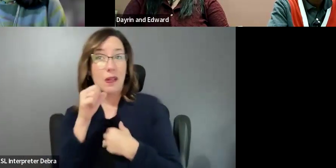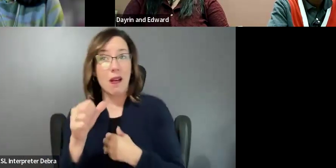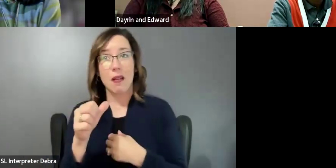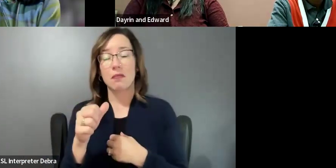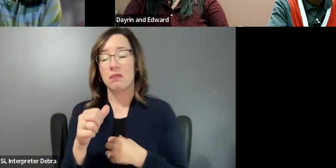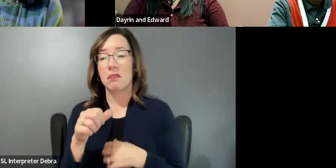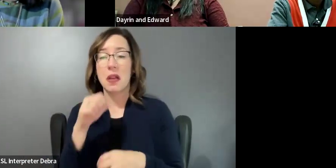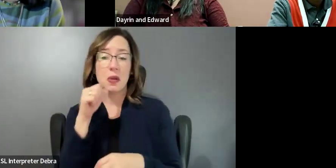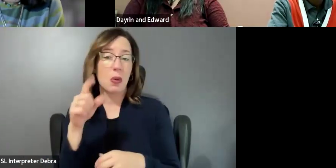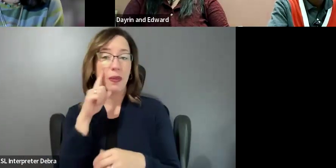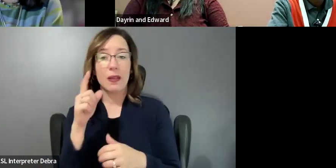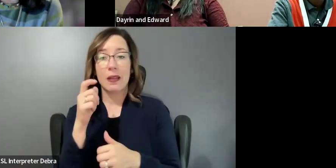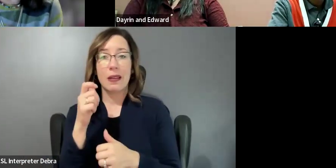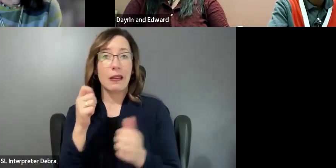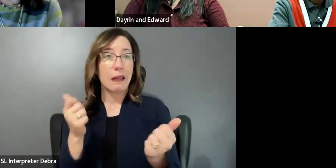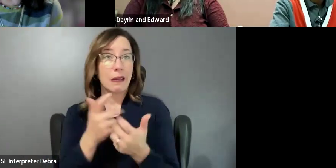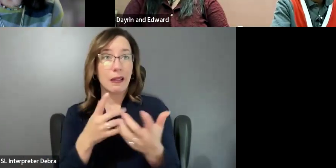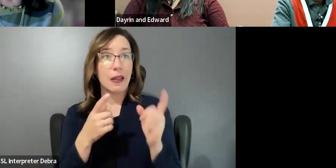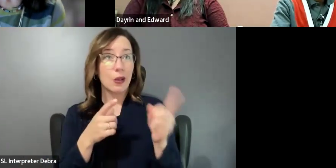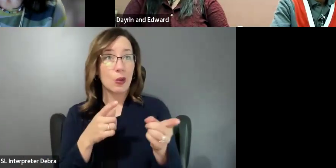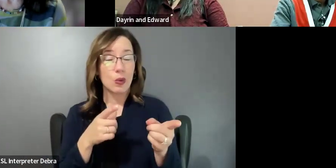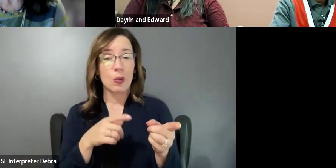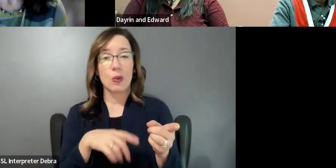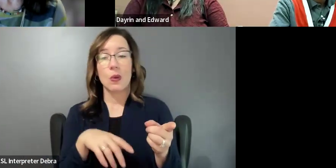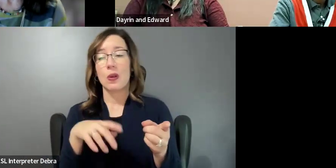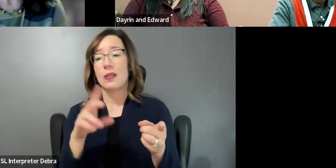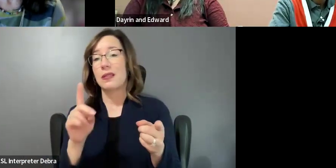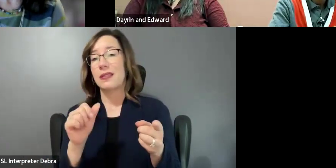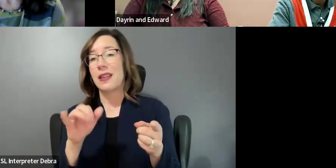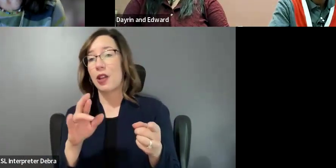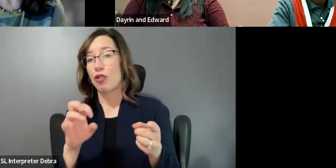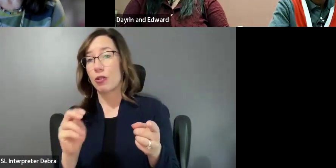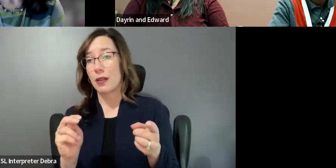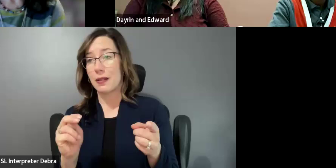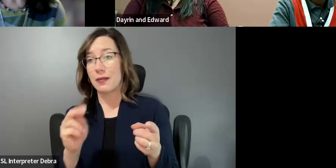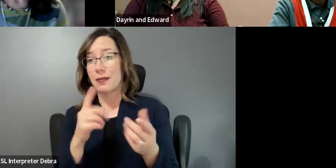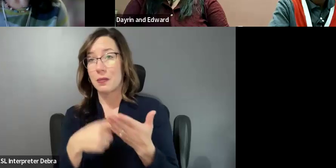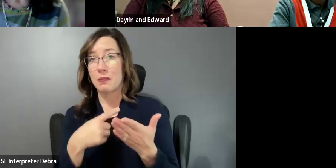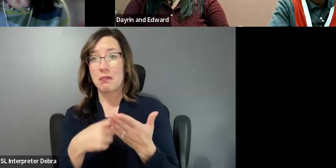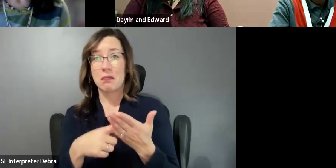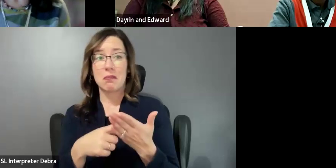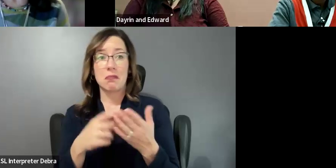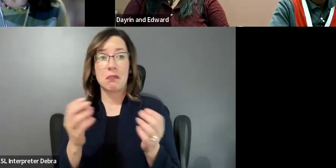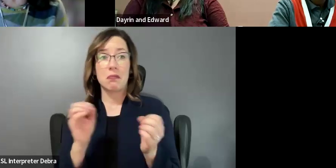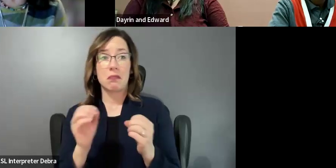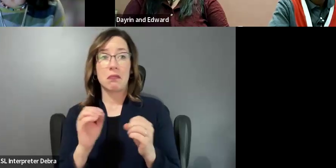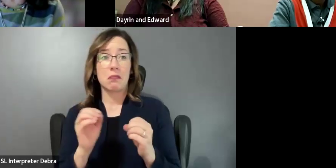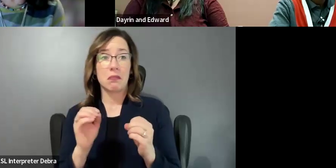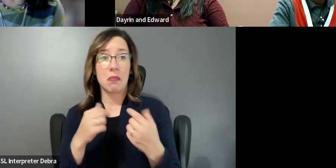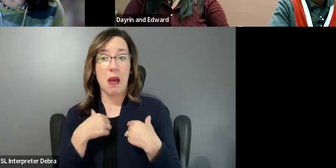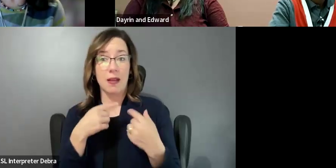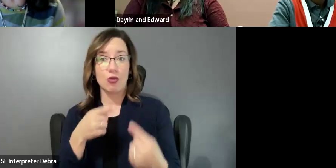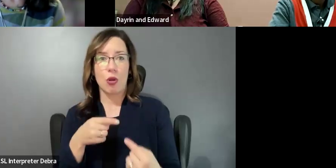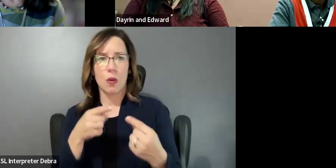I don't think anything that Ed, you and Dayreen talked about today are not things that I struggle with, and that things